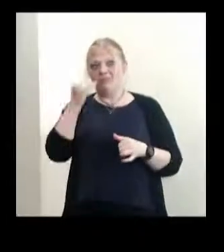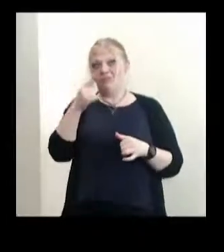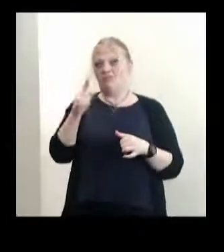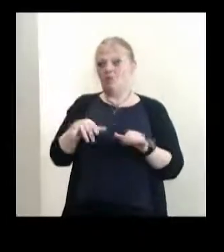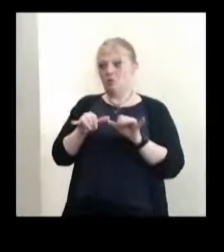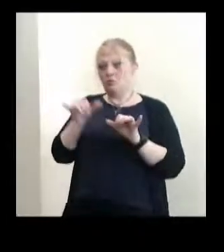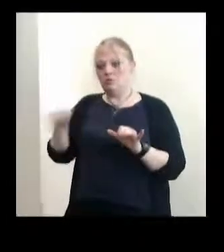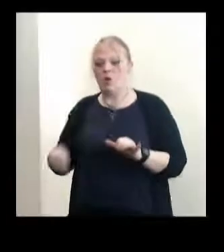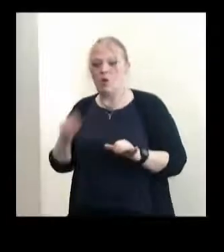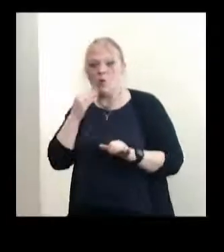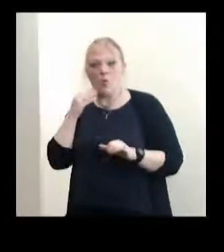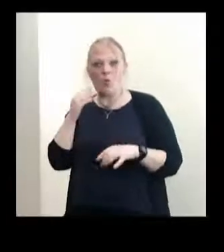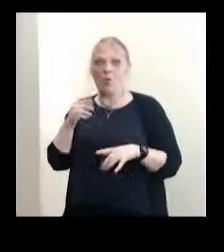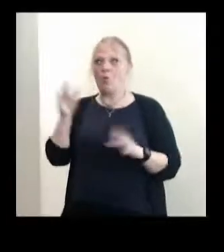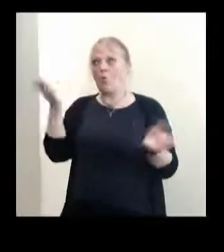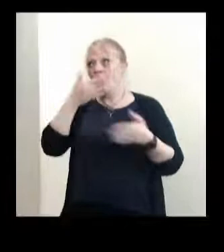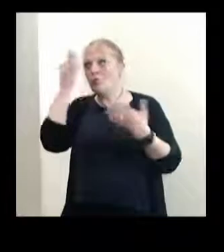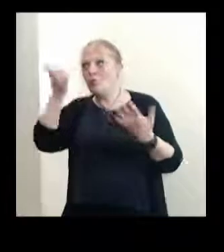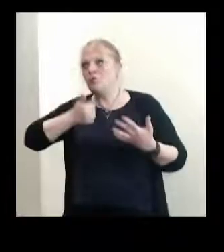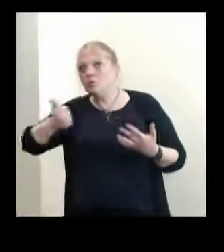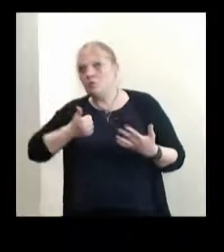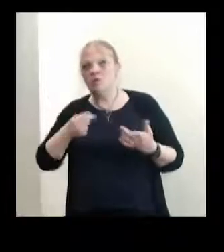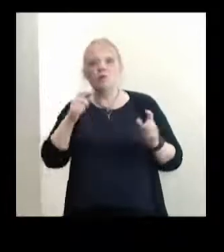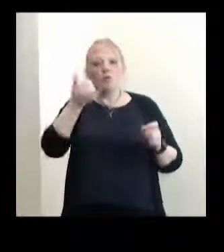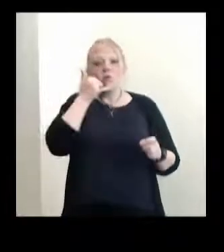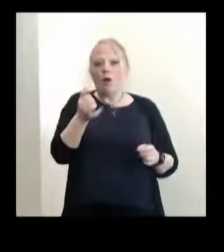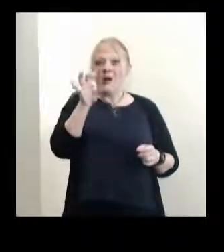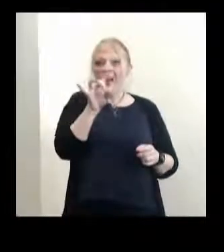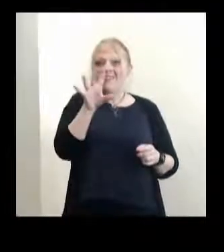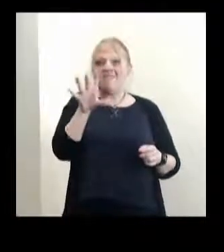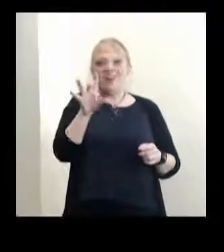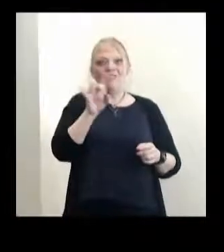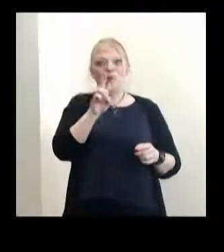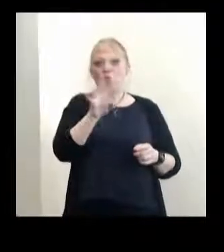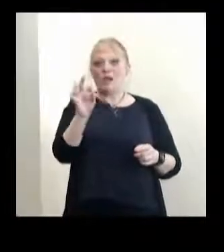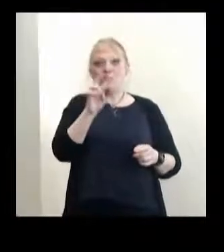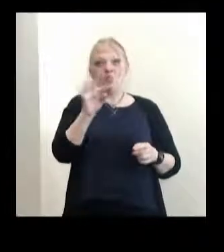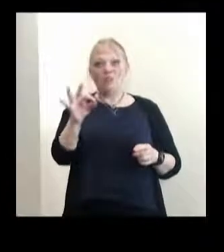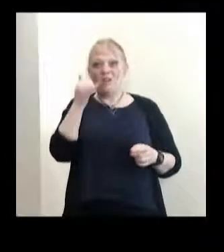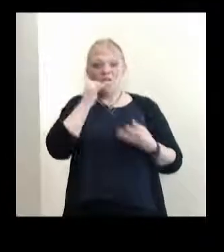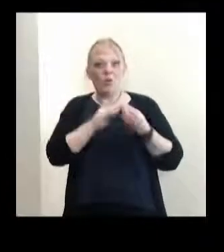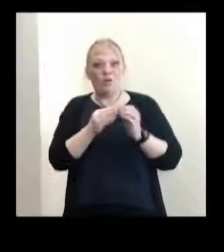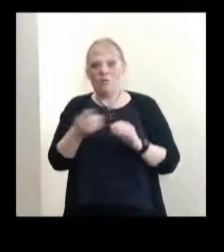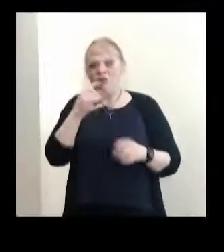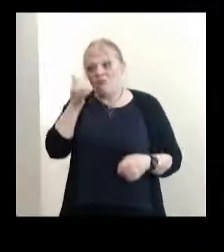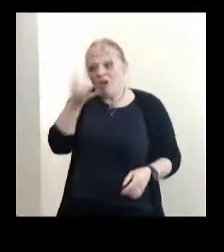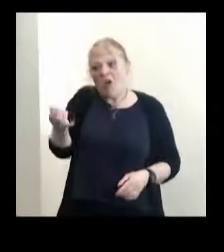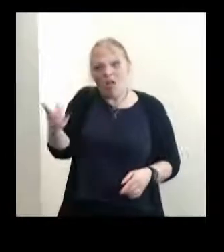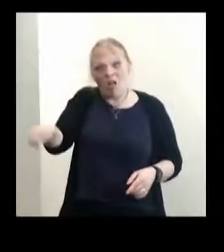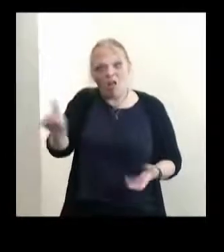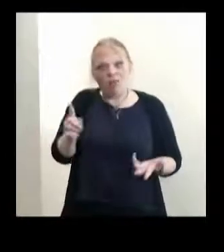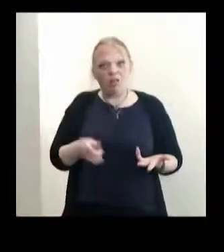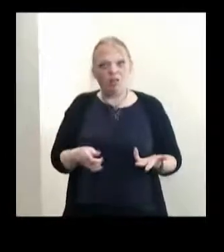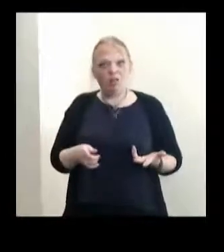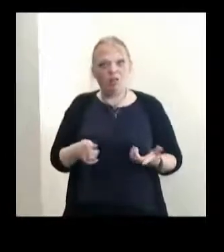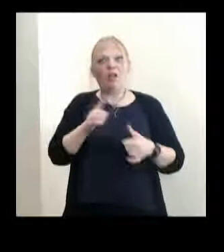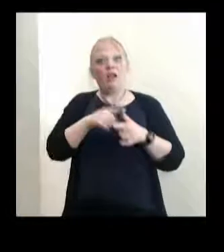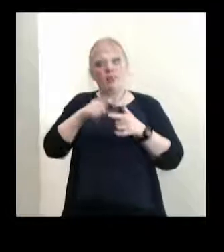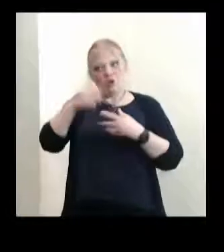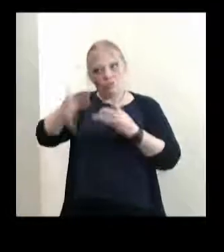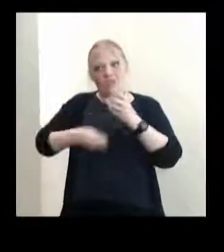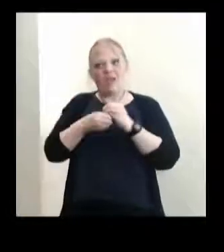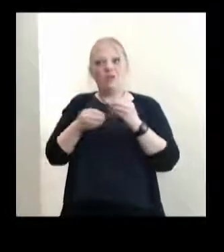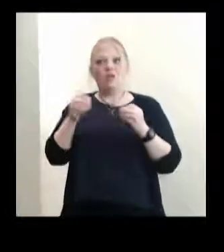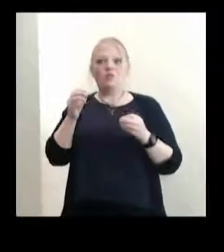and you had transportation issues. And you can call our 858-2929 number if you're homebound and to get on our homebound list